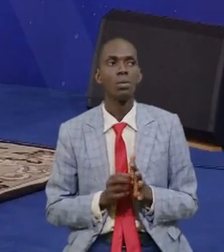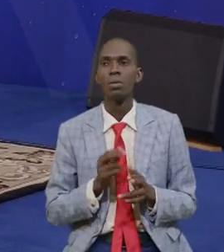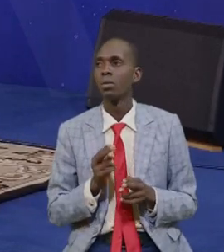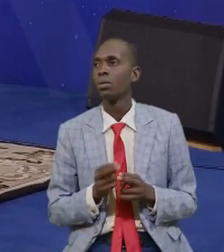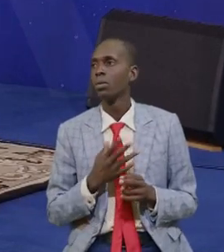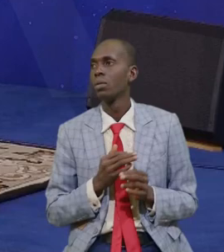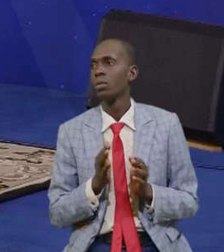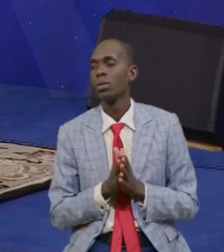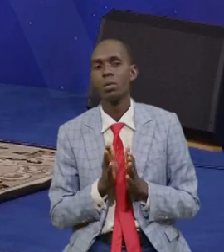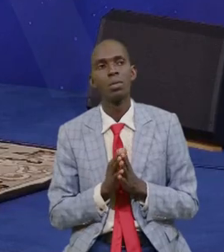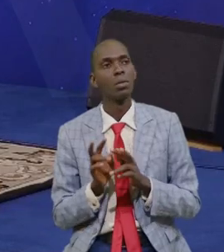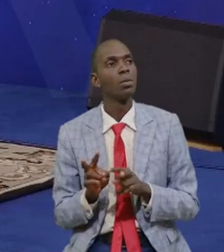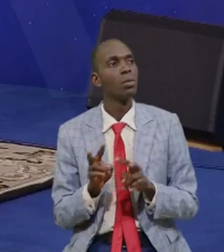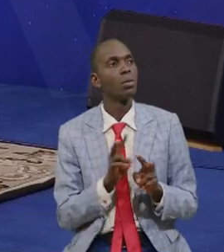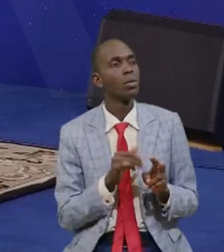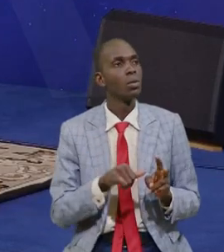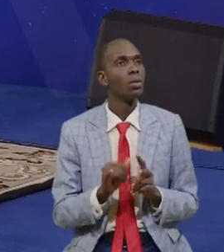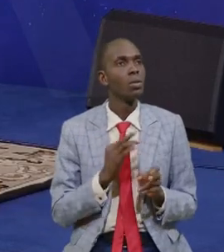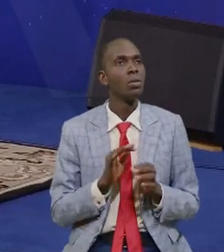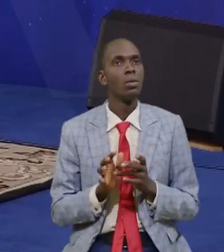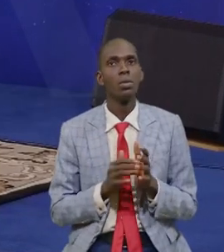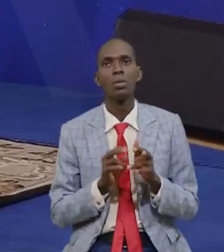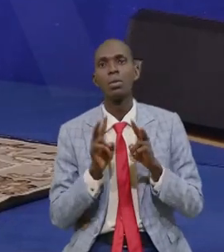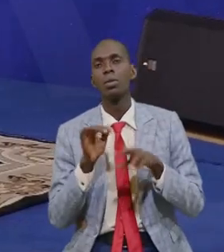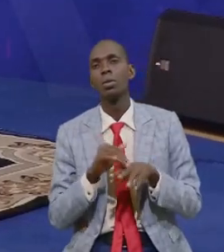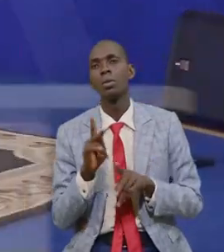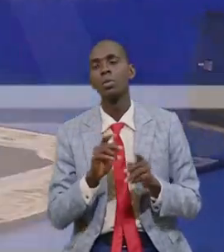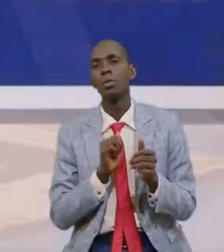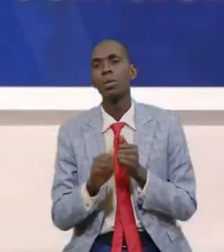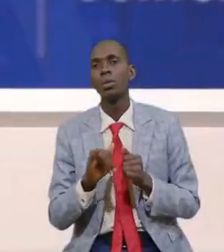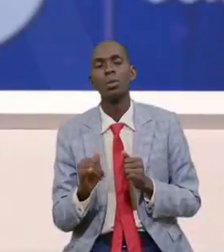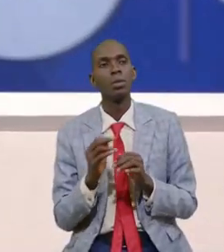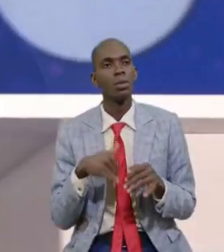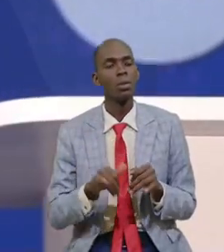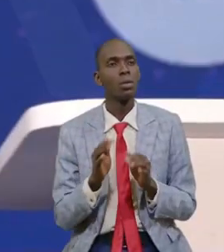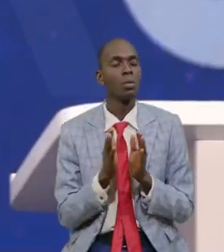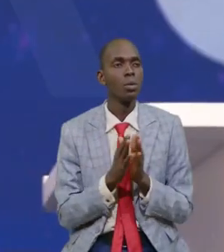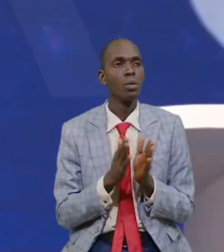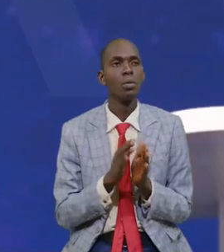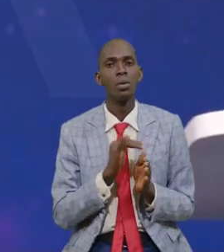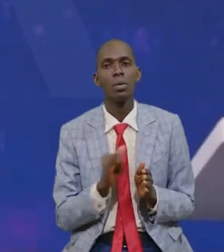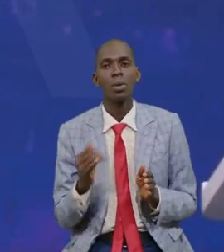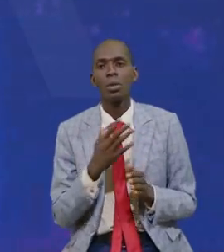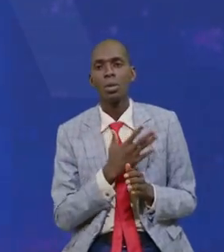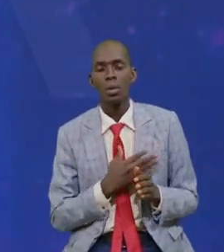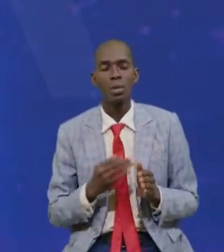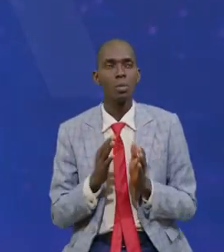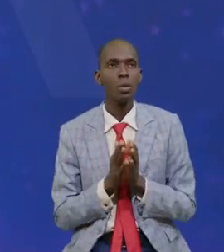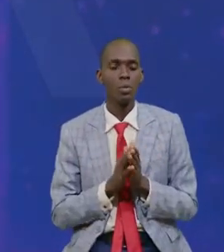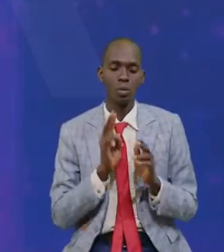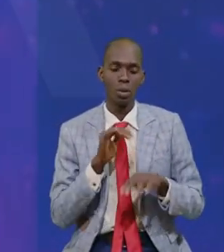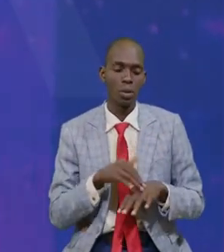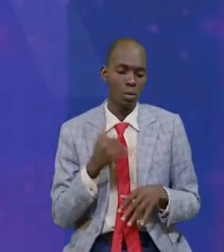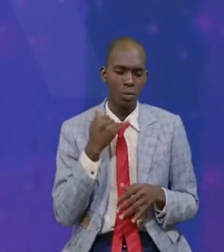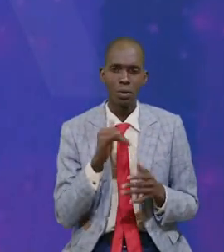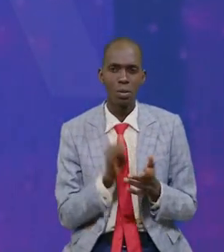doing this, and all, and they're looking, and that one, they're, you know, all, and they march, but they're looking and watching. That's not seeking